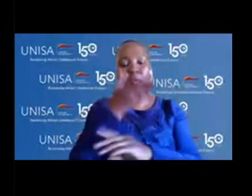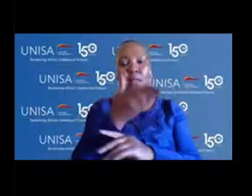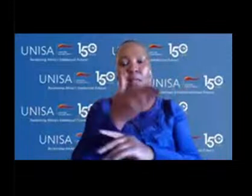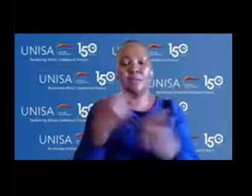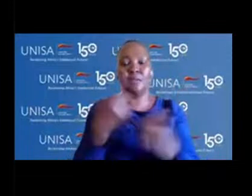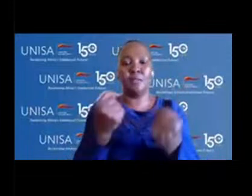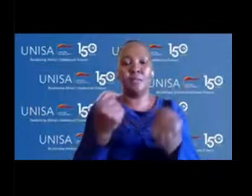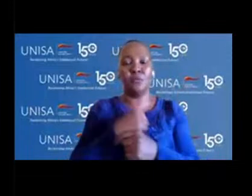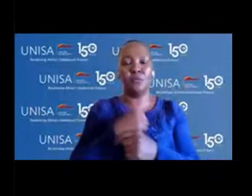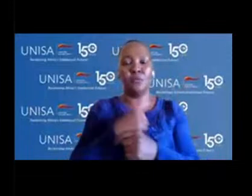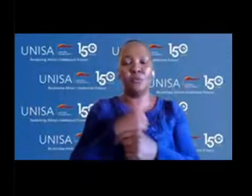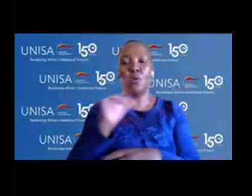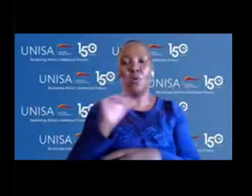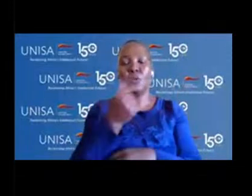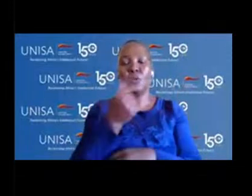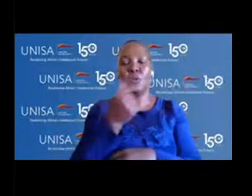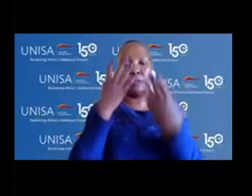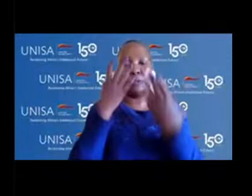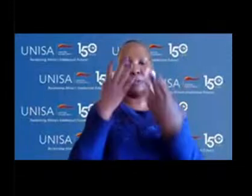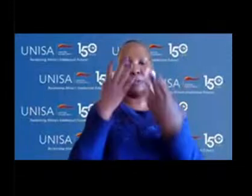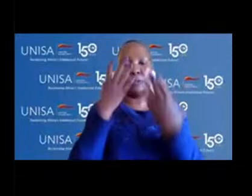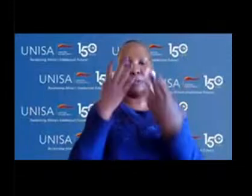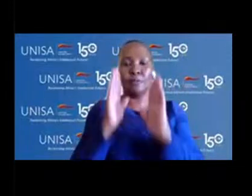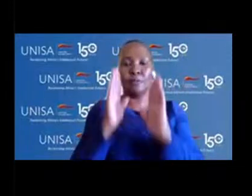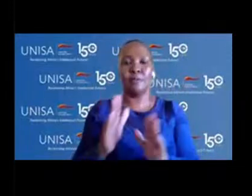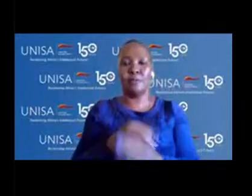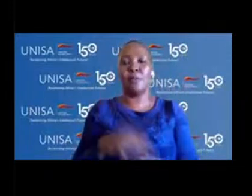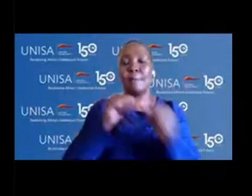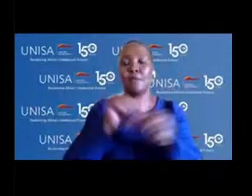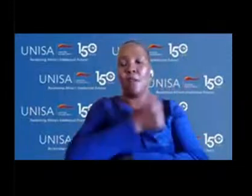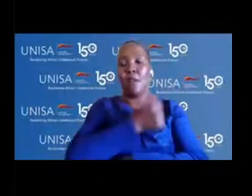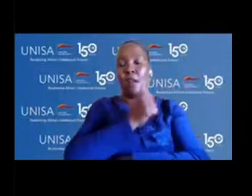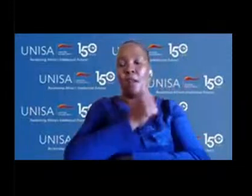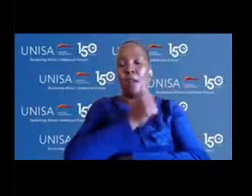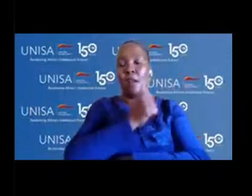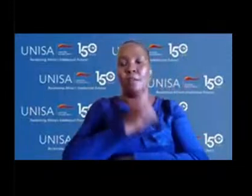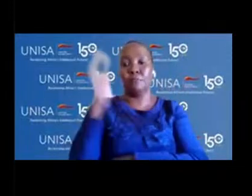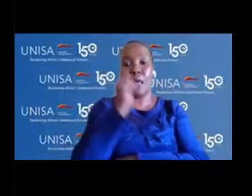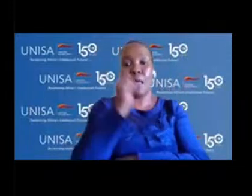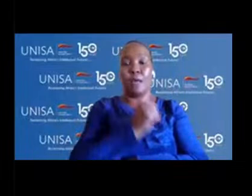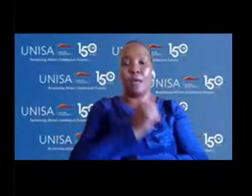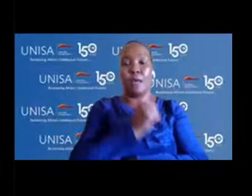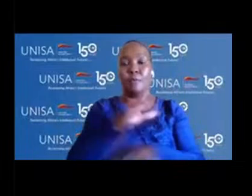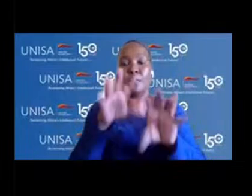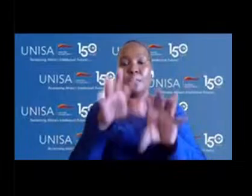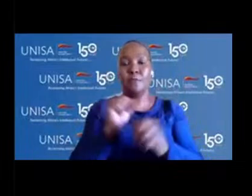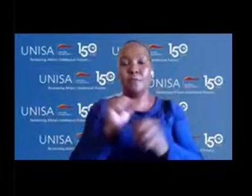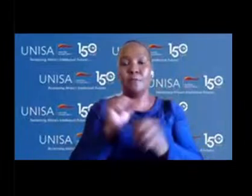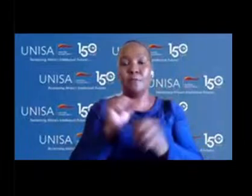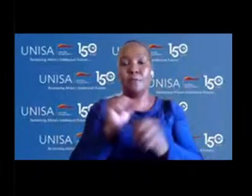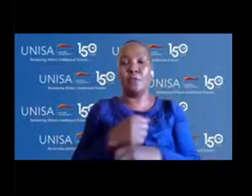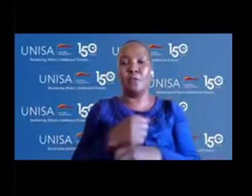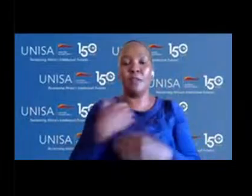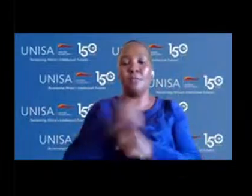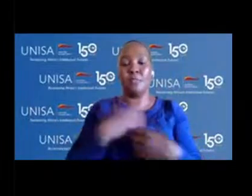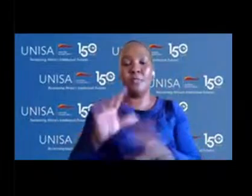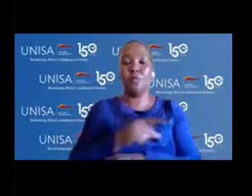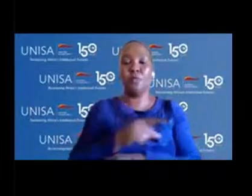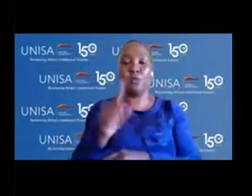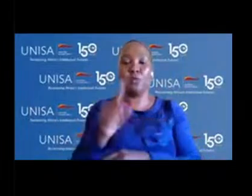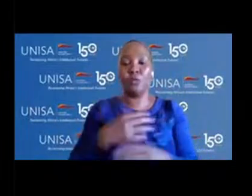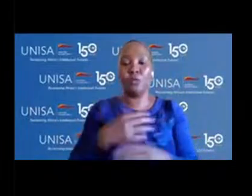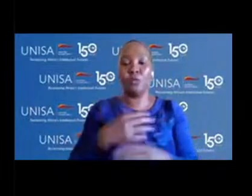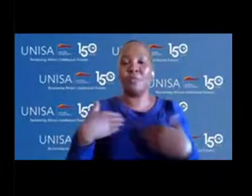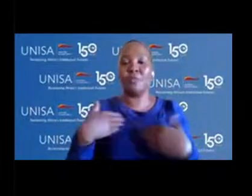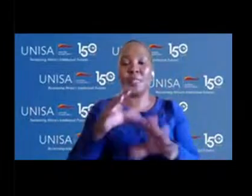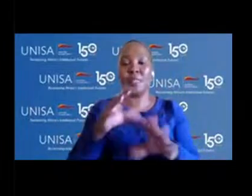all our students a best of luck for the upcoming examination. If you haven't started as yet, for those that are already in the process of the